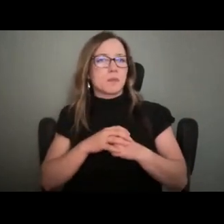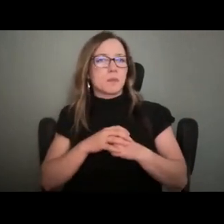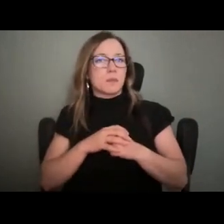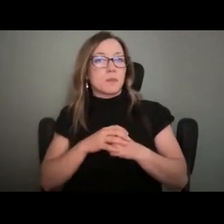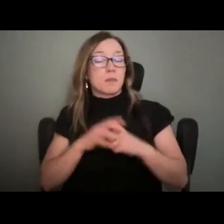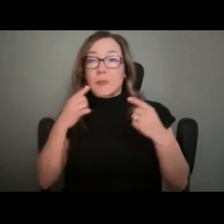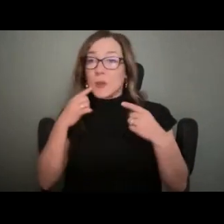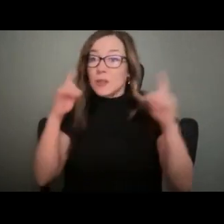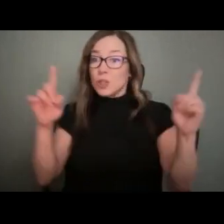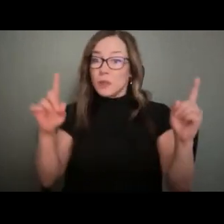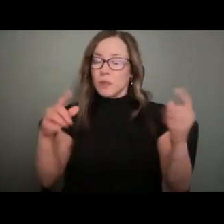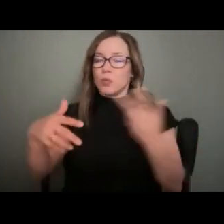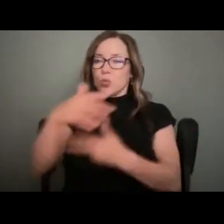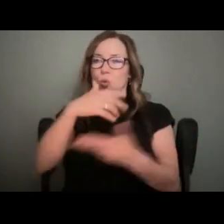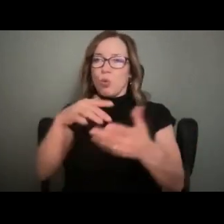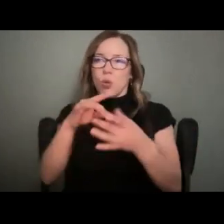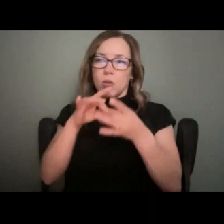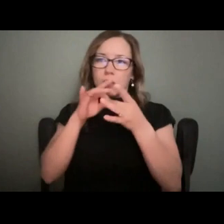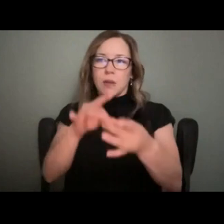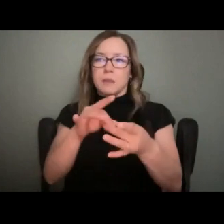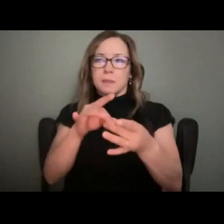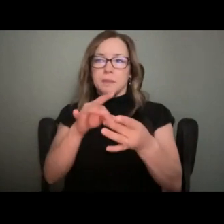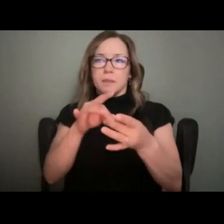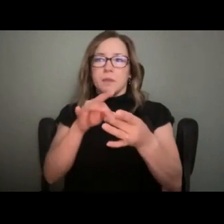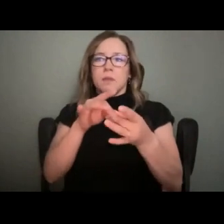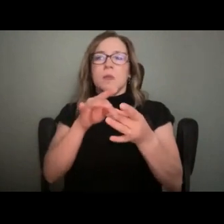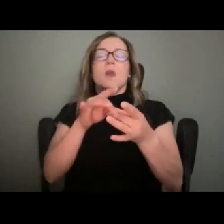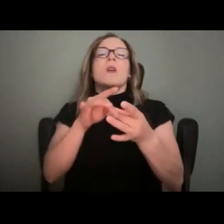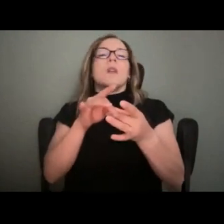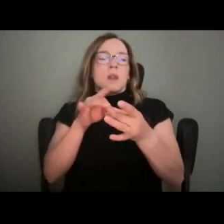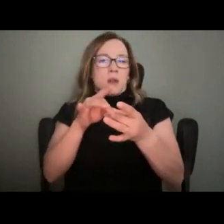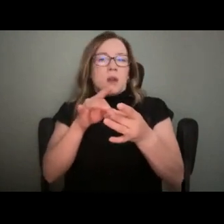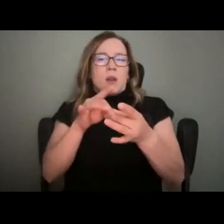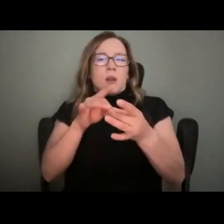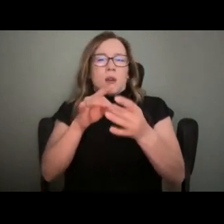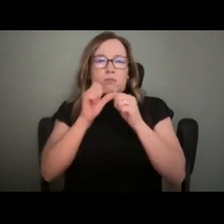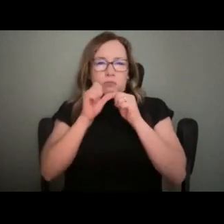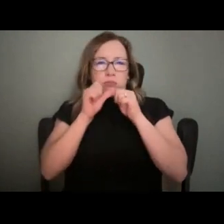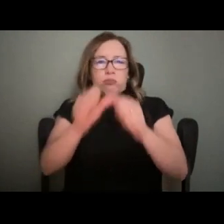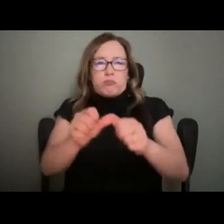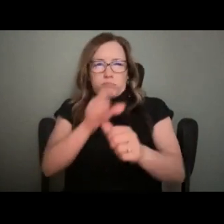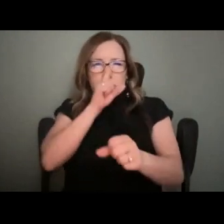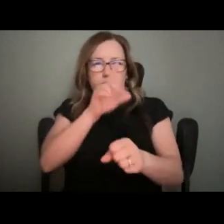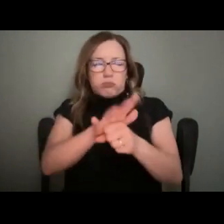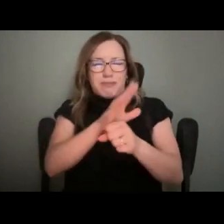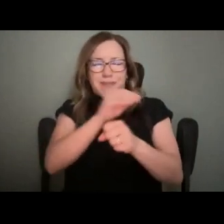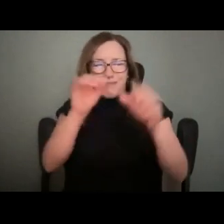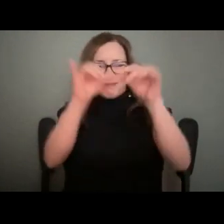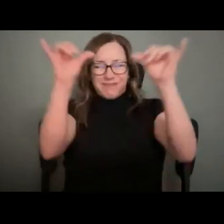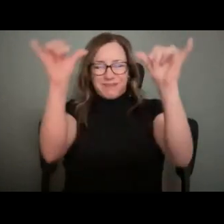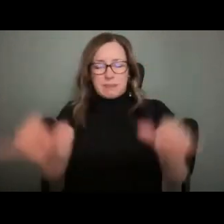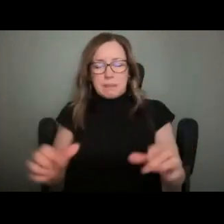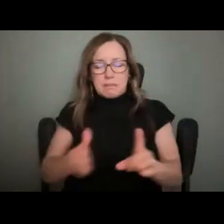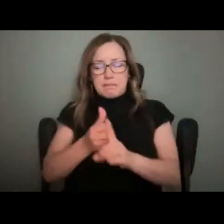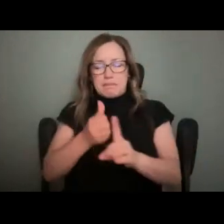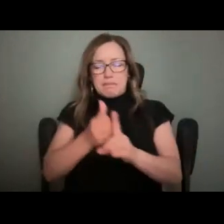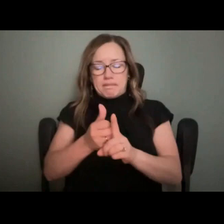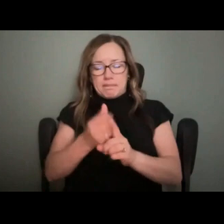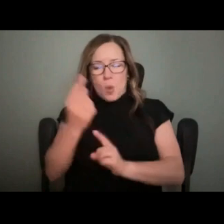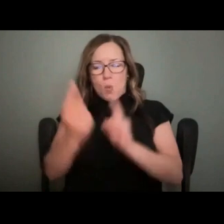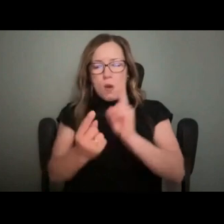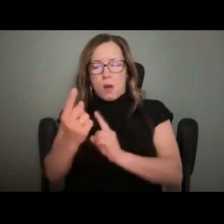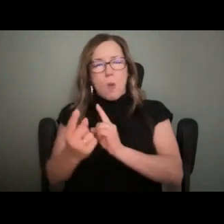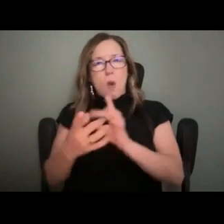Achieving social connections often requires a prolonged commitment and a system that includes one-on-one